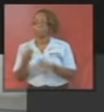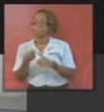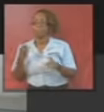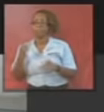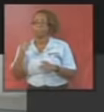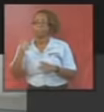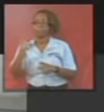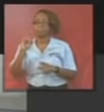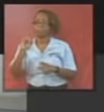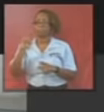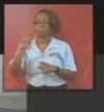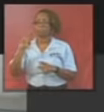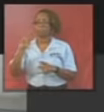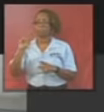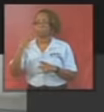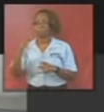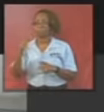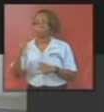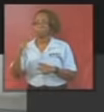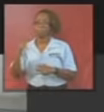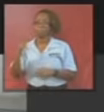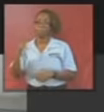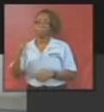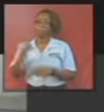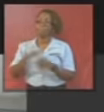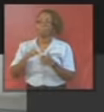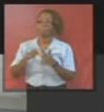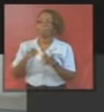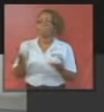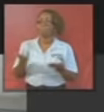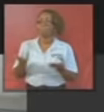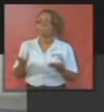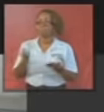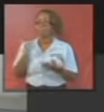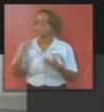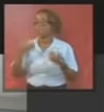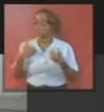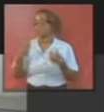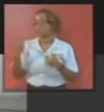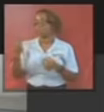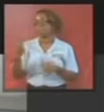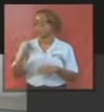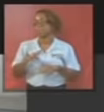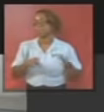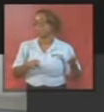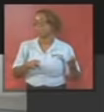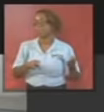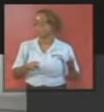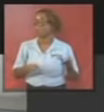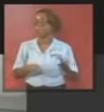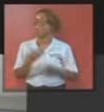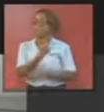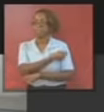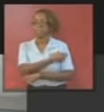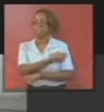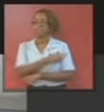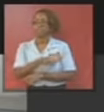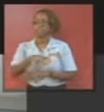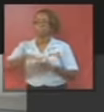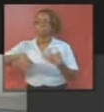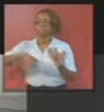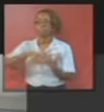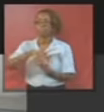population, and does us getting a vaccine outside of the COVAX facility compromise our ability to get vaccines from